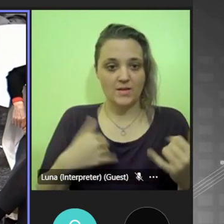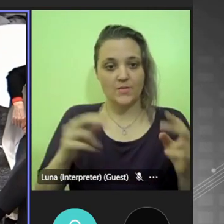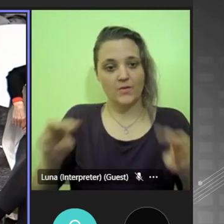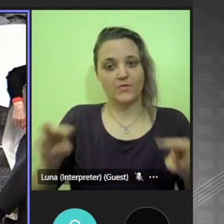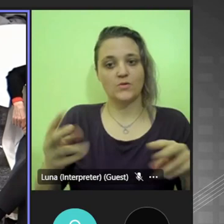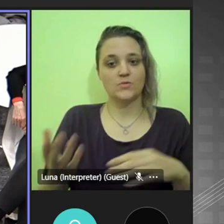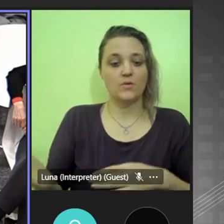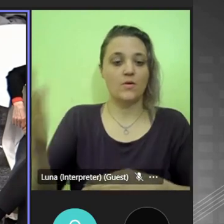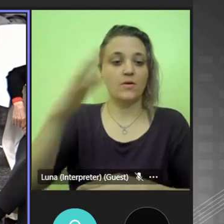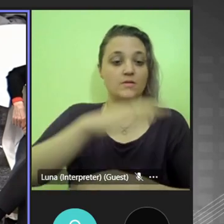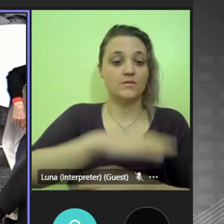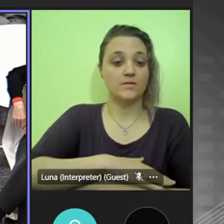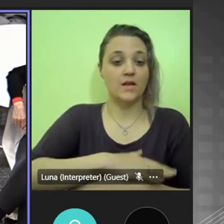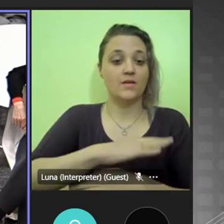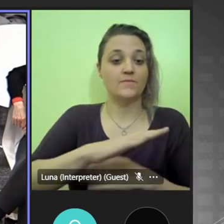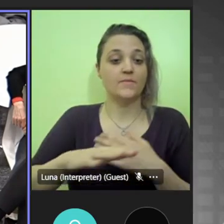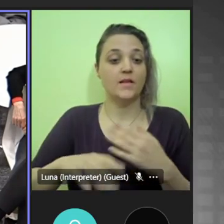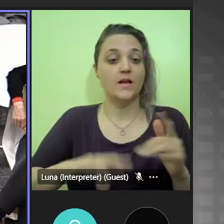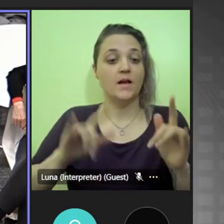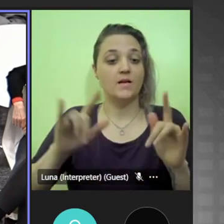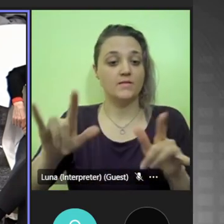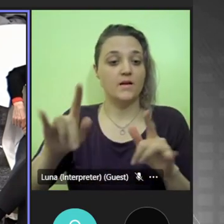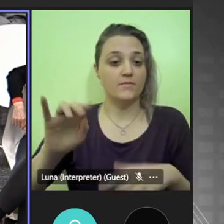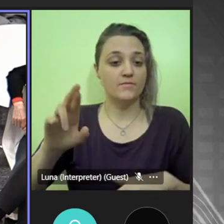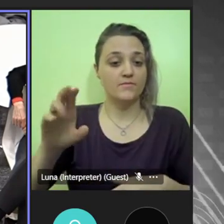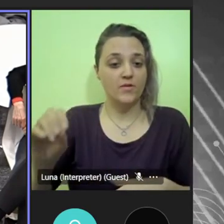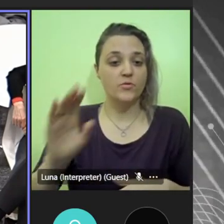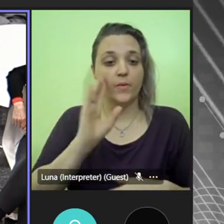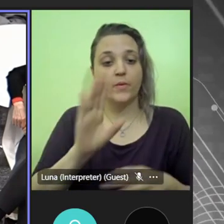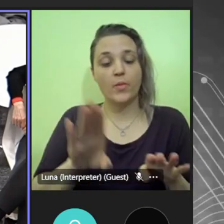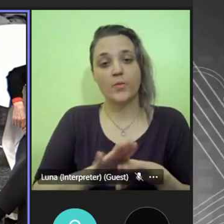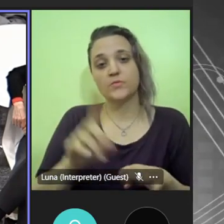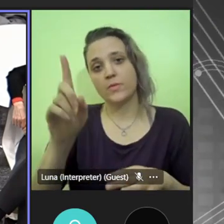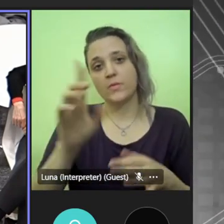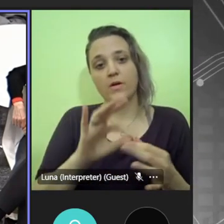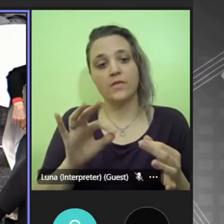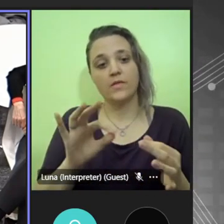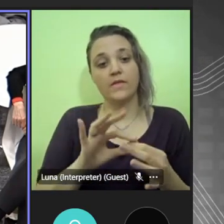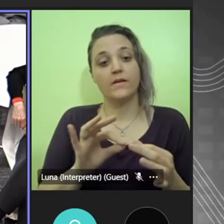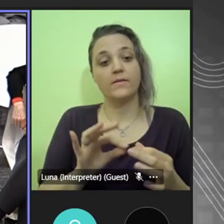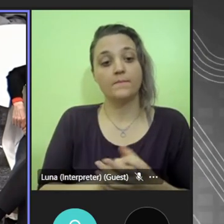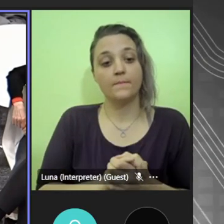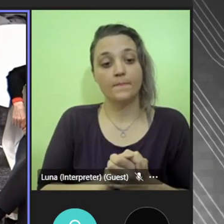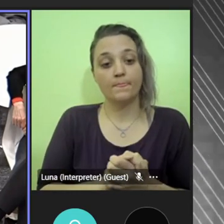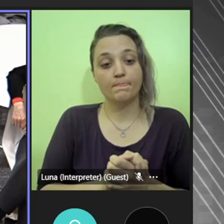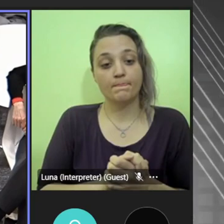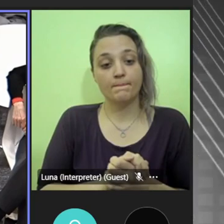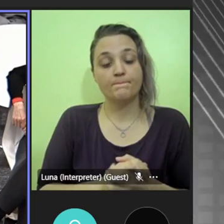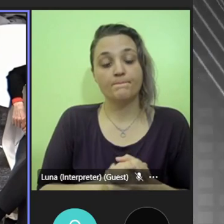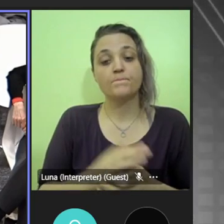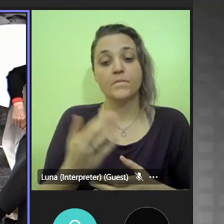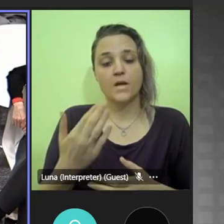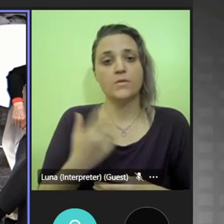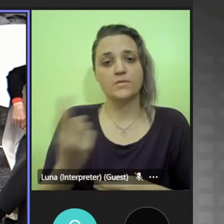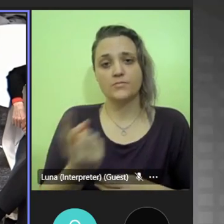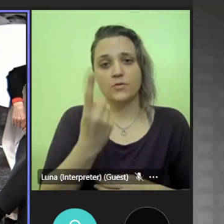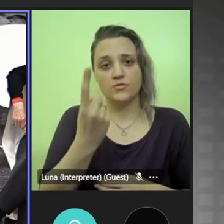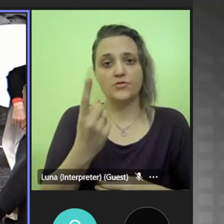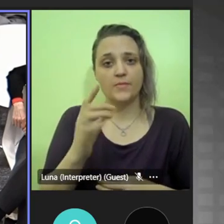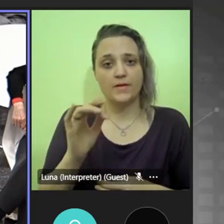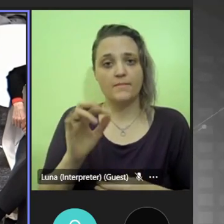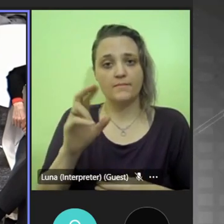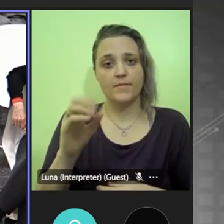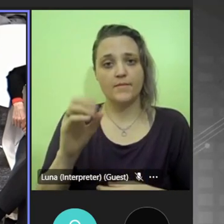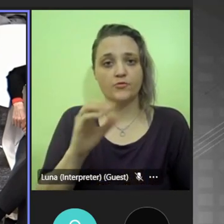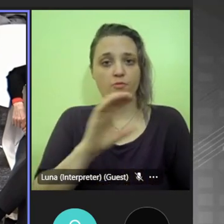be here today. I've been looking forward to it all day. And I love the Metro, you know. And I'll close with one thing. About a year, I was approached